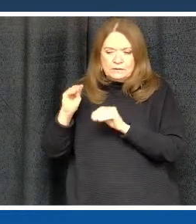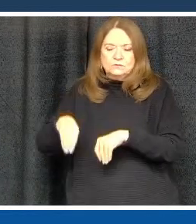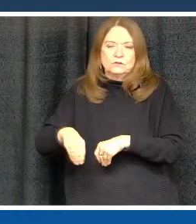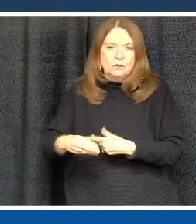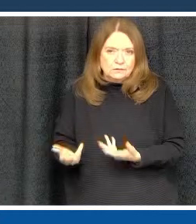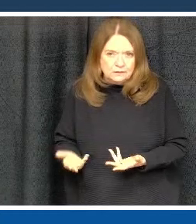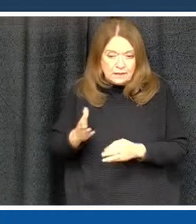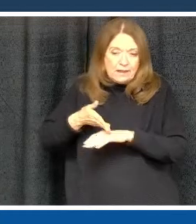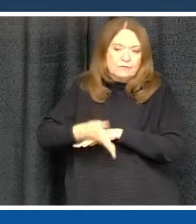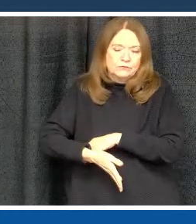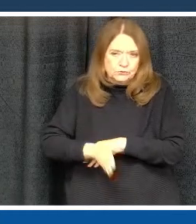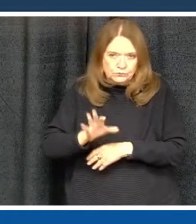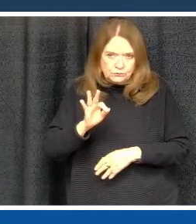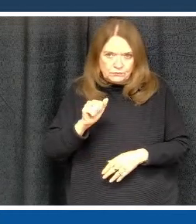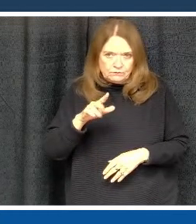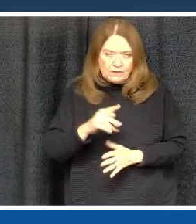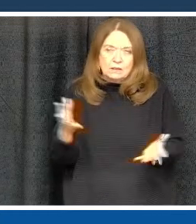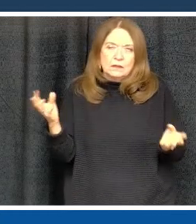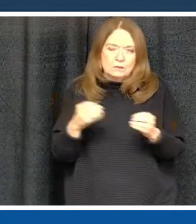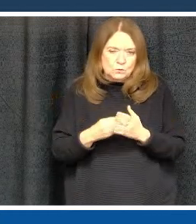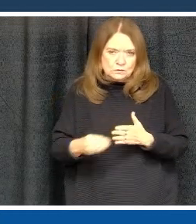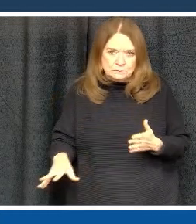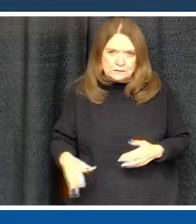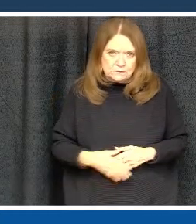well afterwards, which is much more expensive.